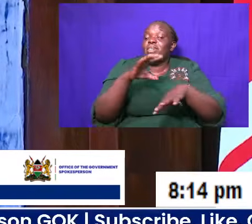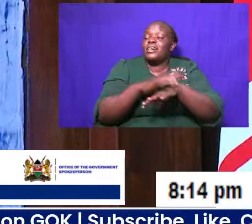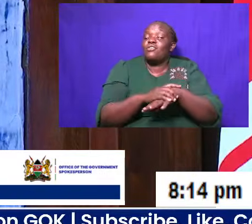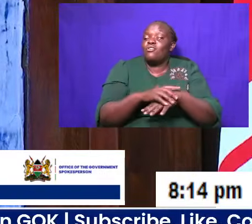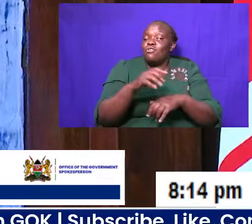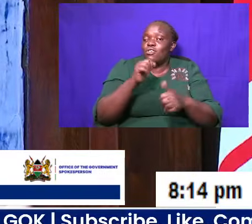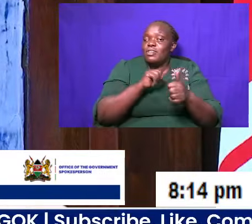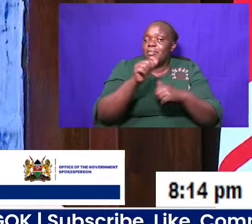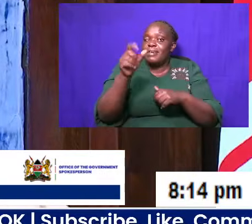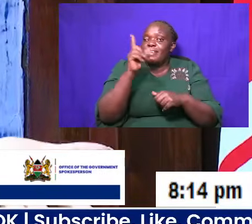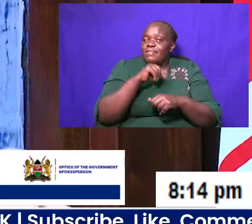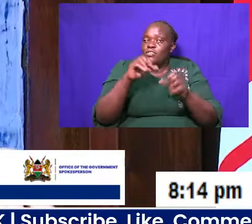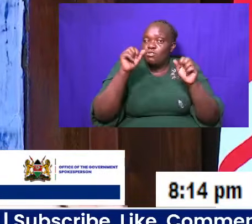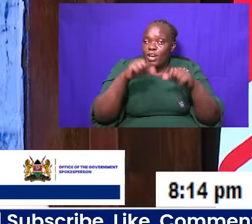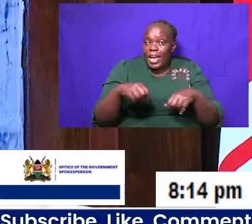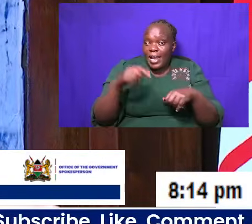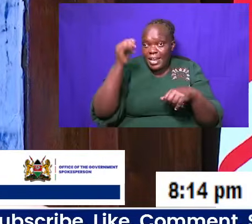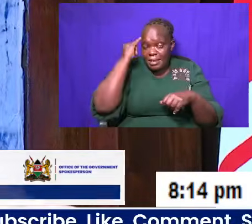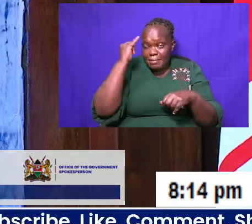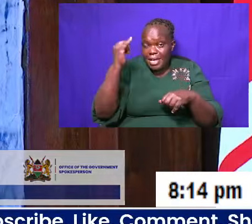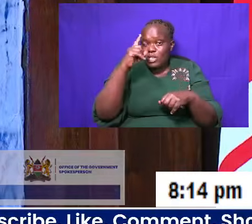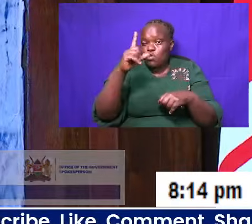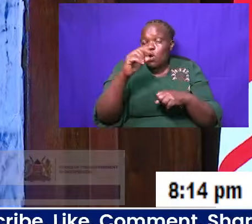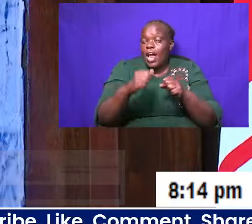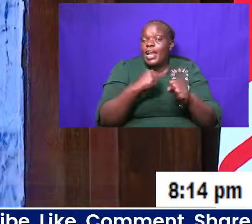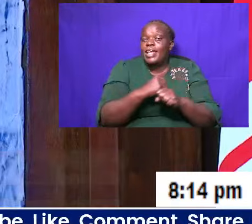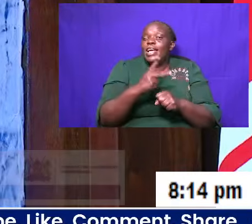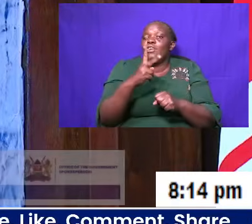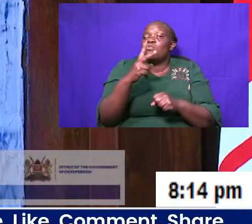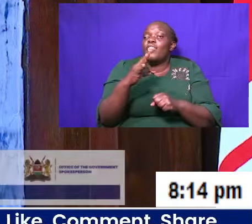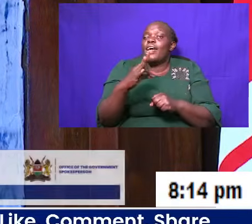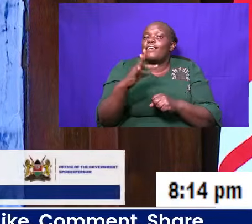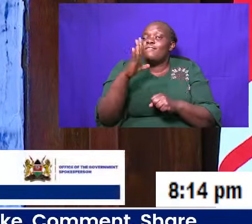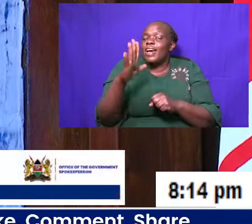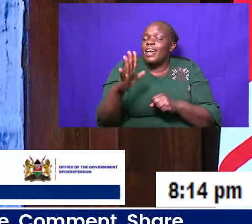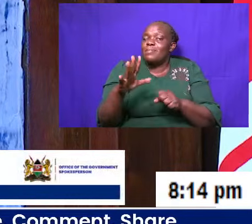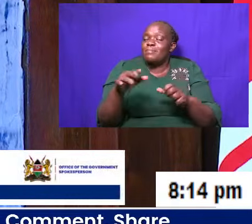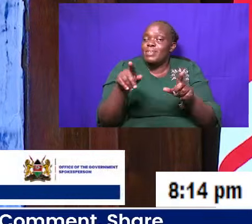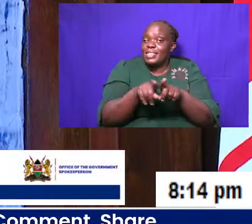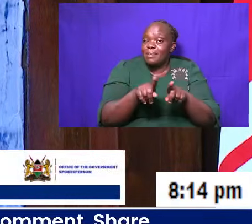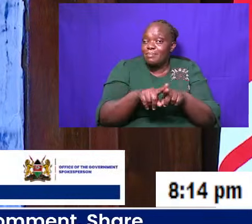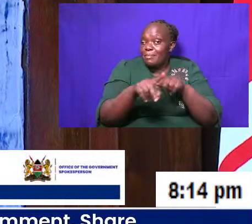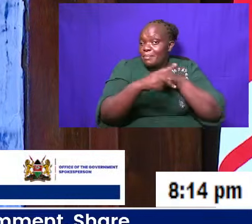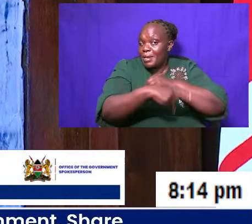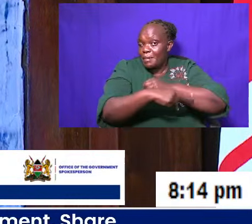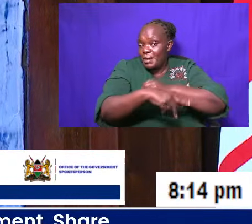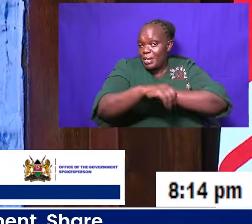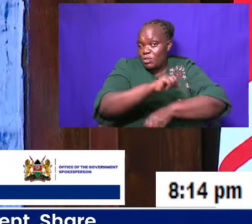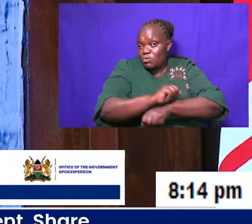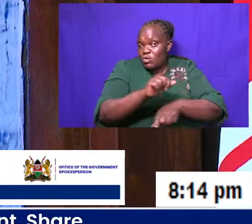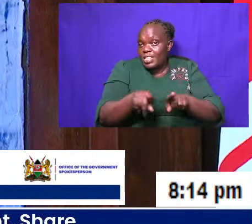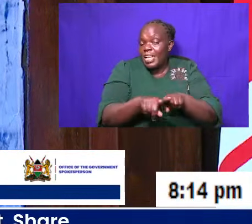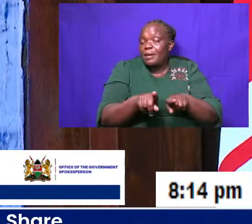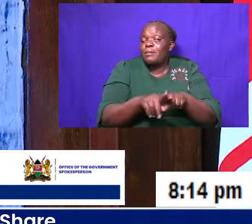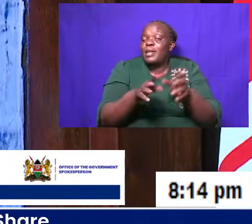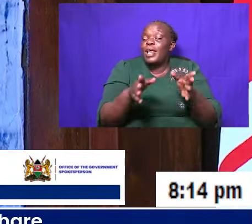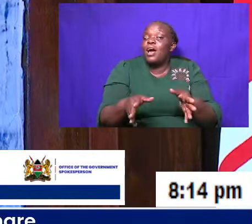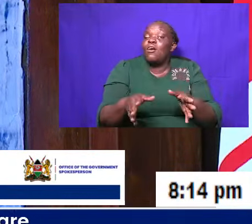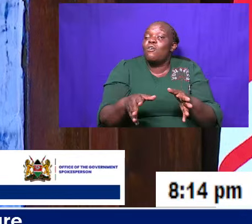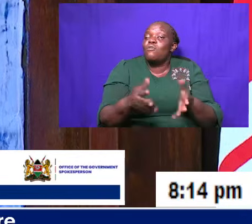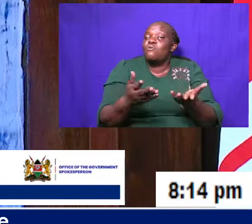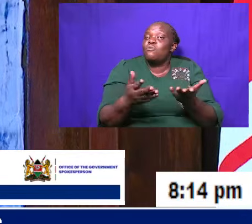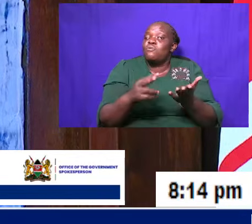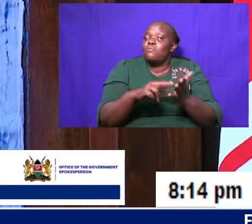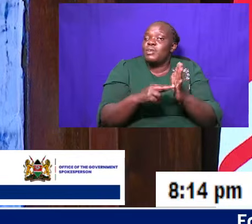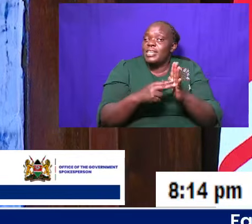I mean, you can imagine within 1 year, from 235 to 3 in the same primary school. That's very and that is commendable. what it means to give